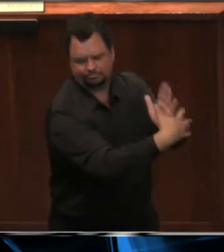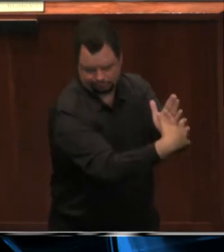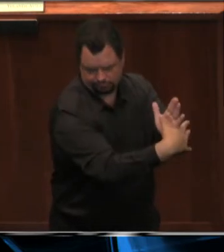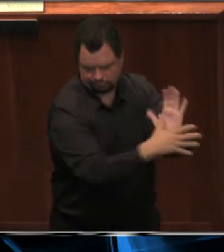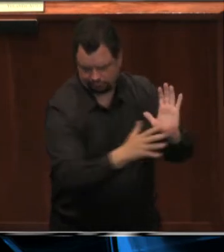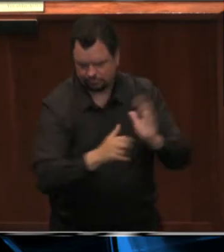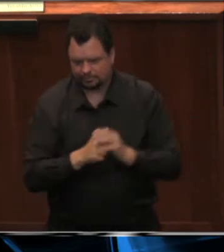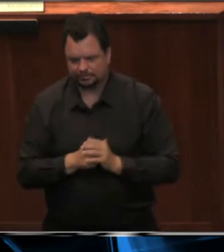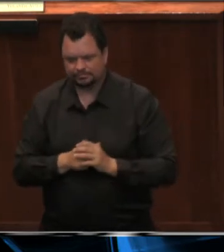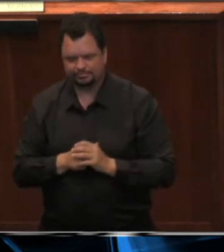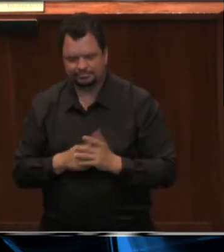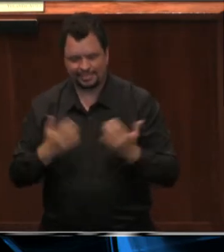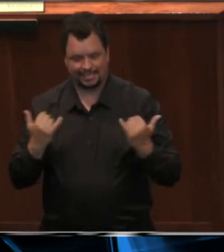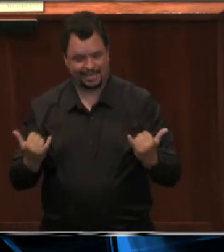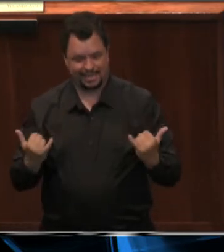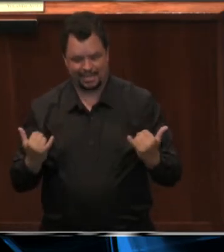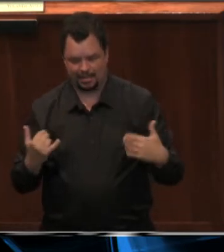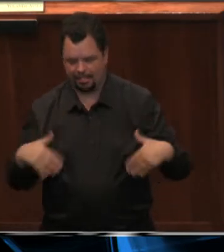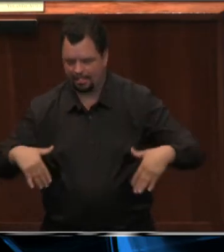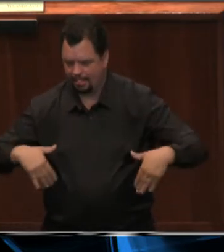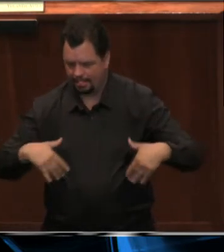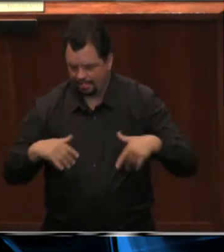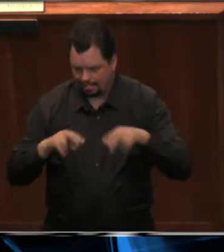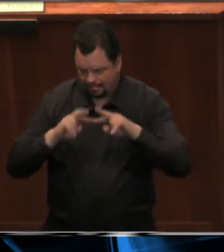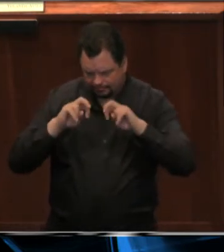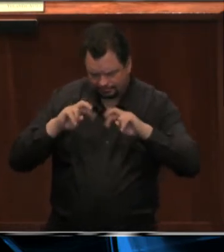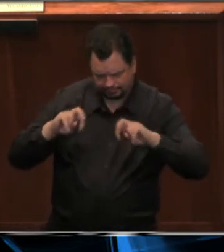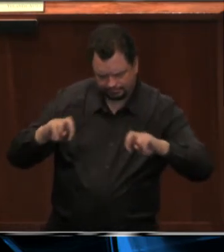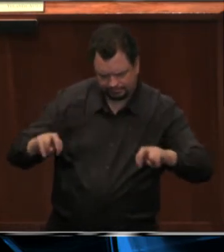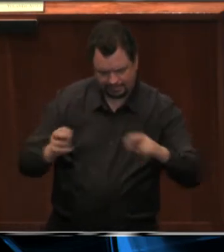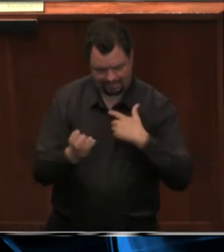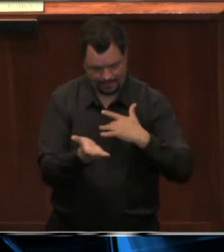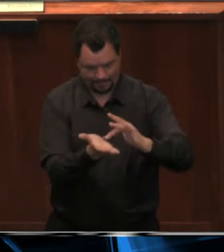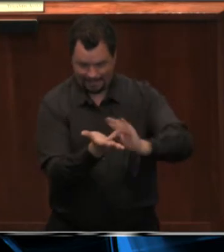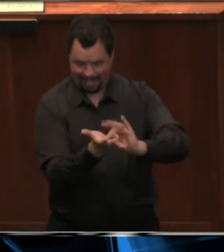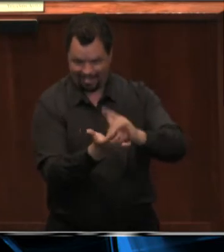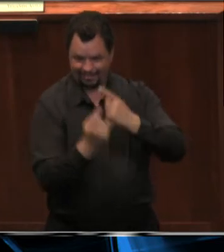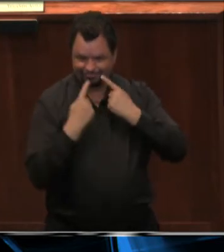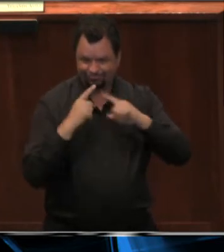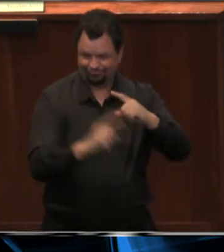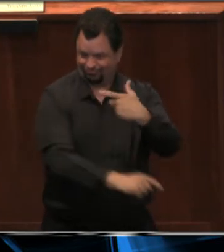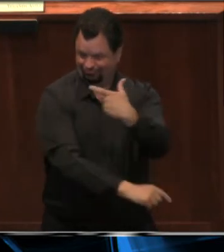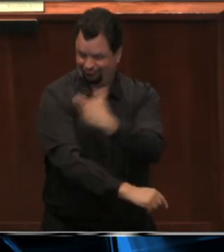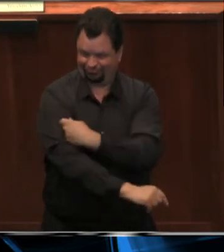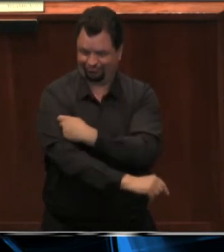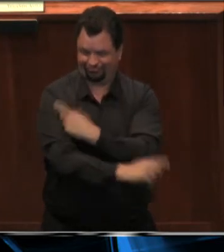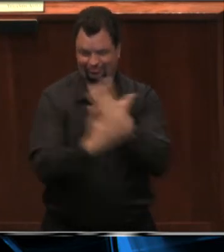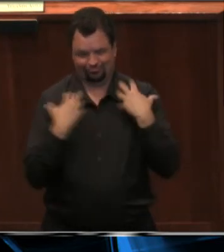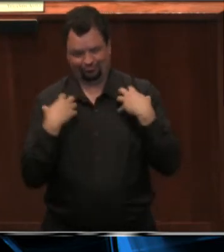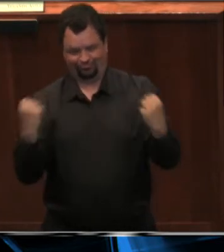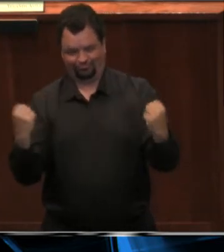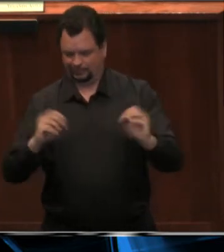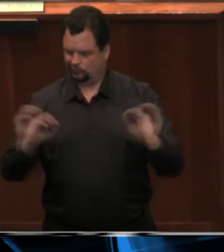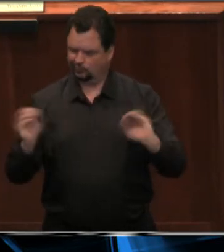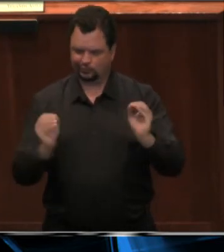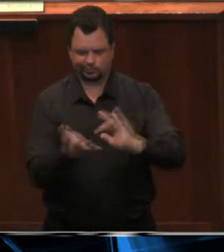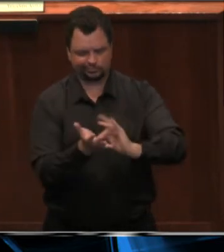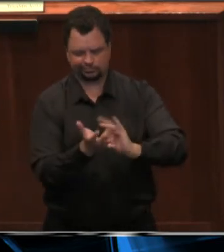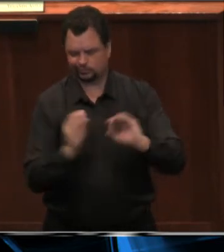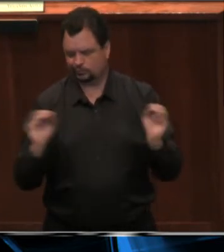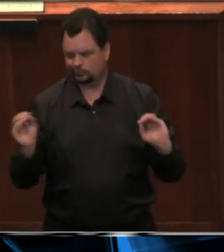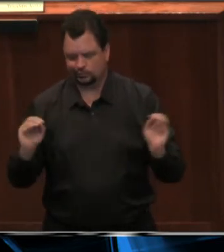have early successful pharmaceutical treatment. We do not have a vaccine available to us. So it really comes down to